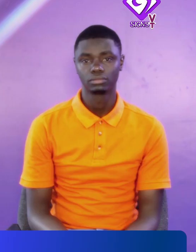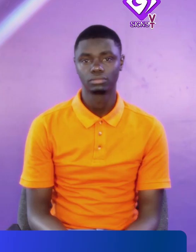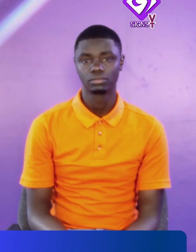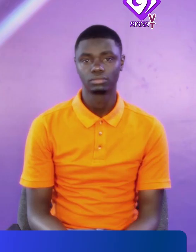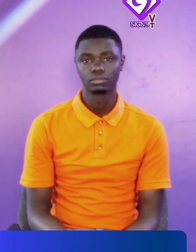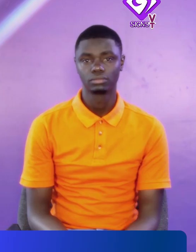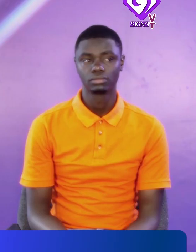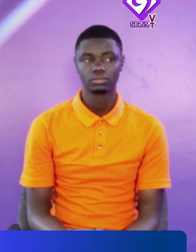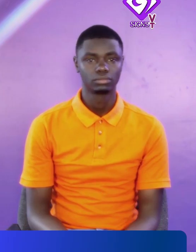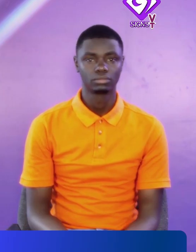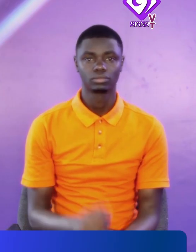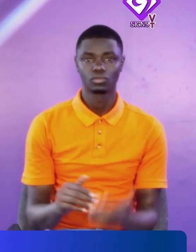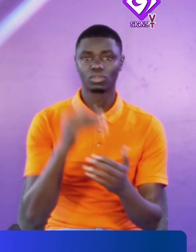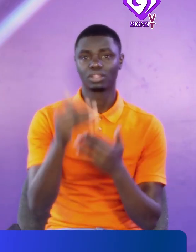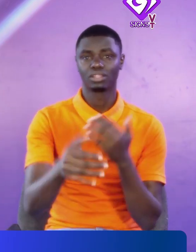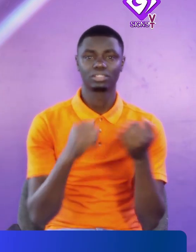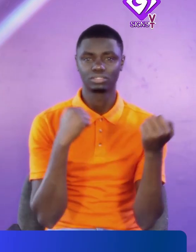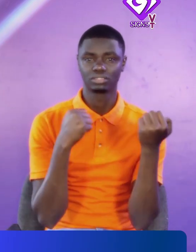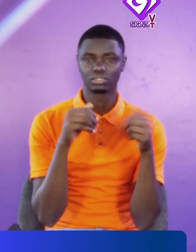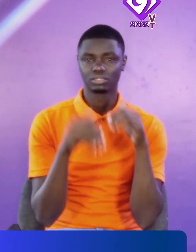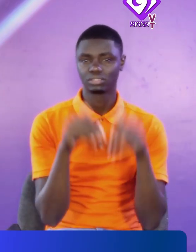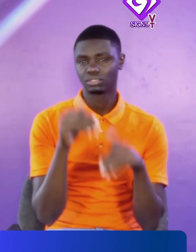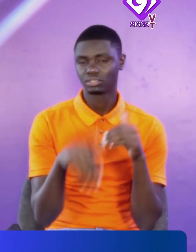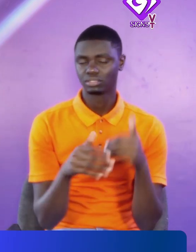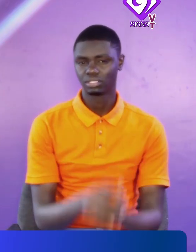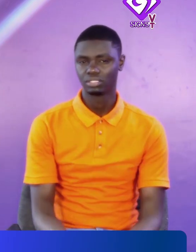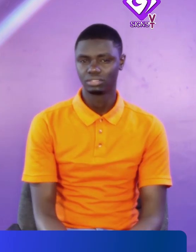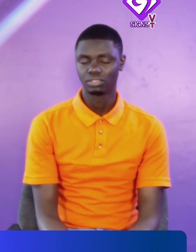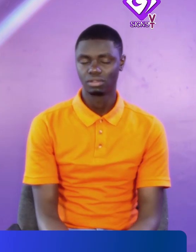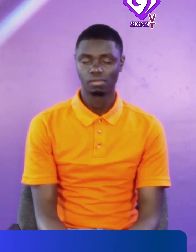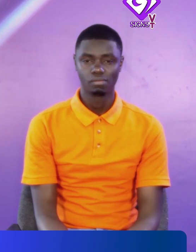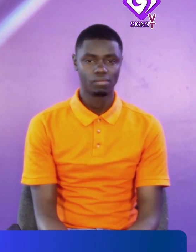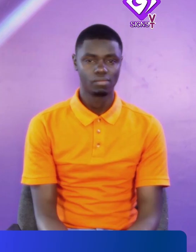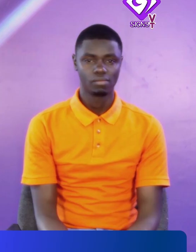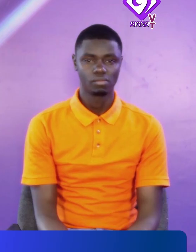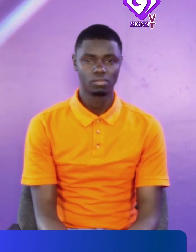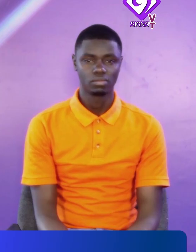next elections. So I hope that the judge will watch my speech so that I don't need to call.